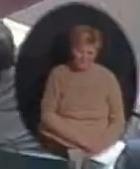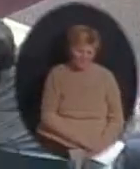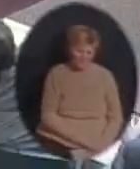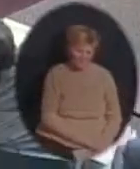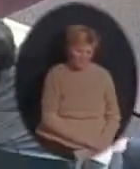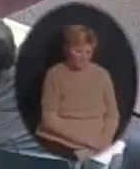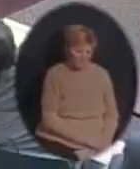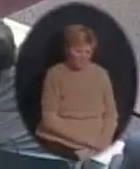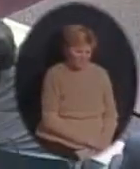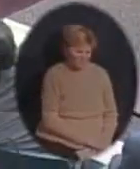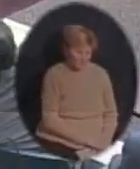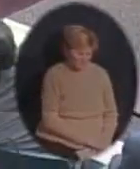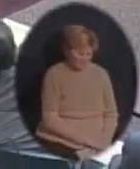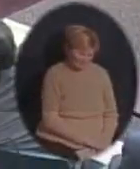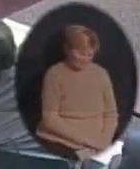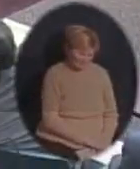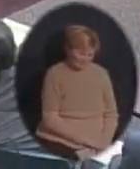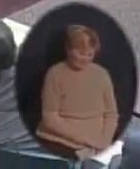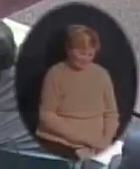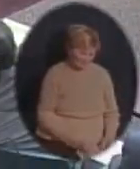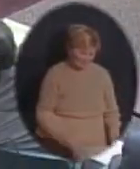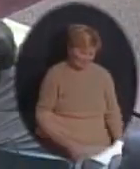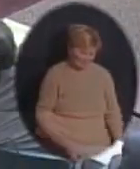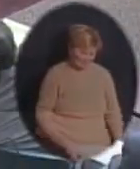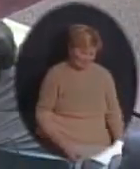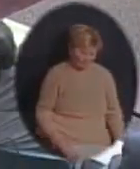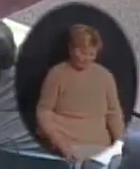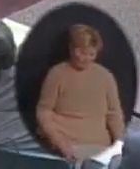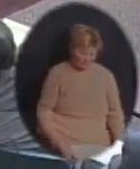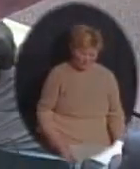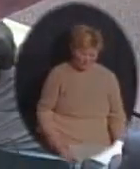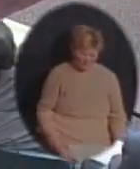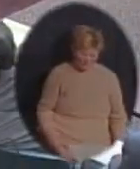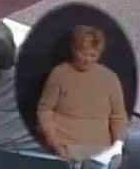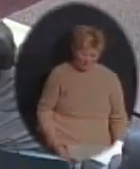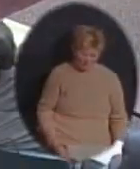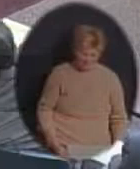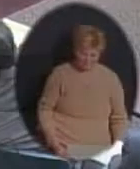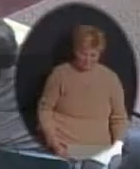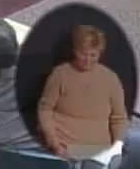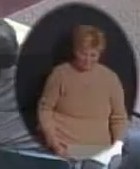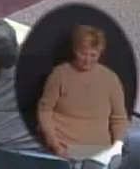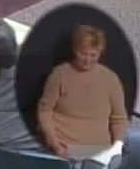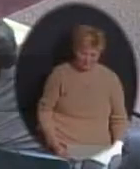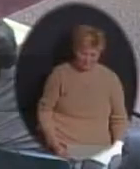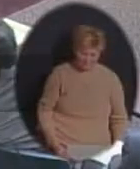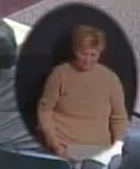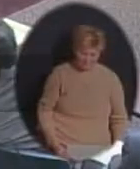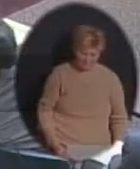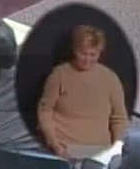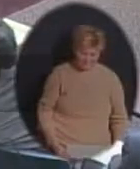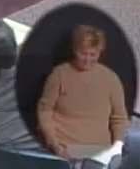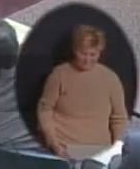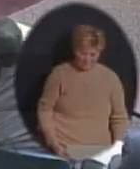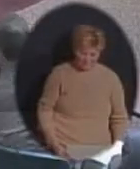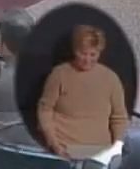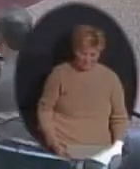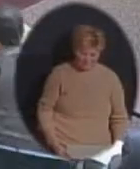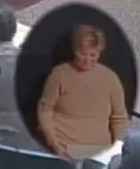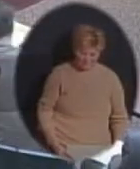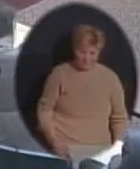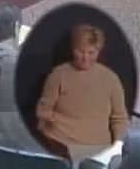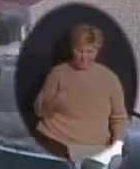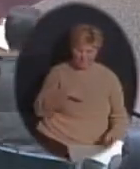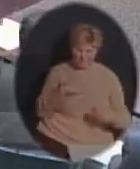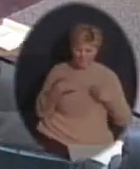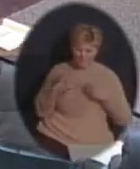Mm-hmm. Now we have a grant that we're very excited about, and we'd like